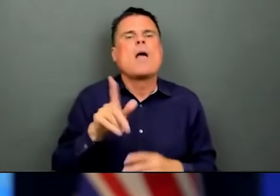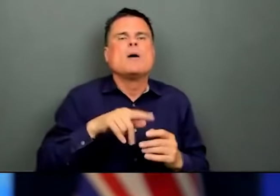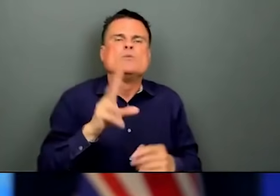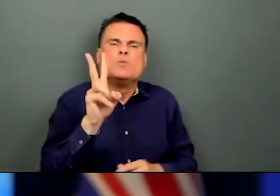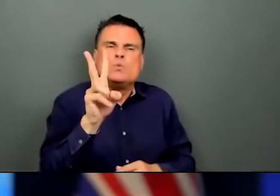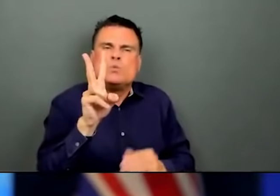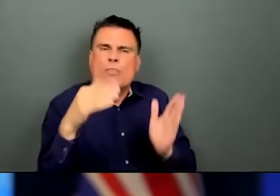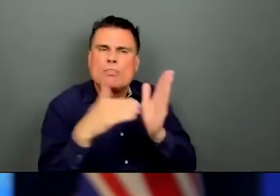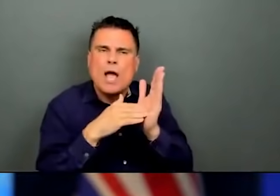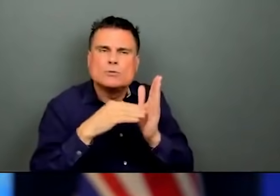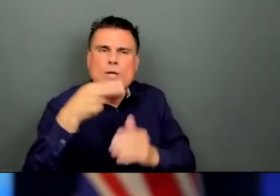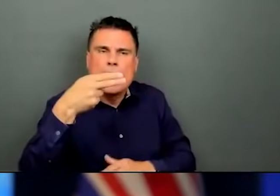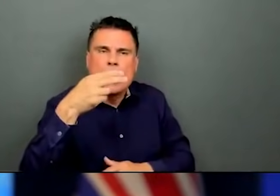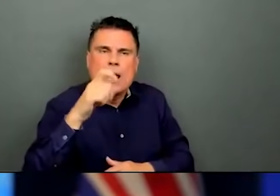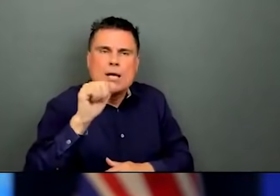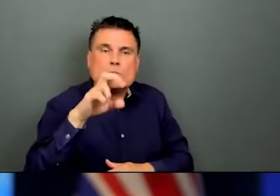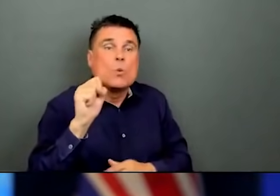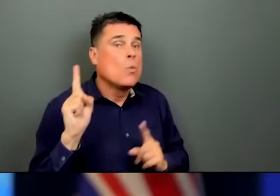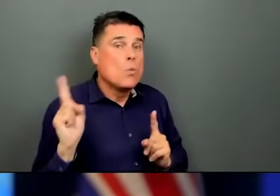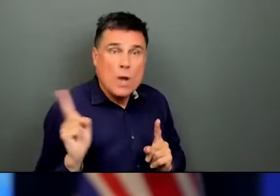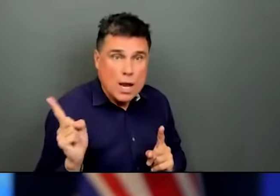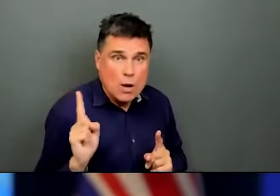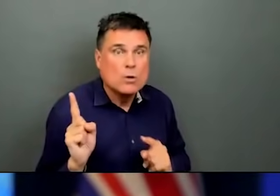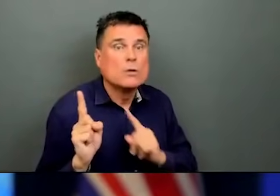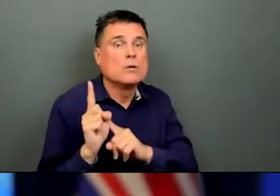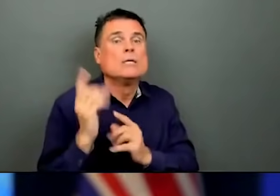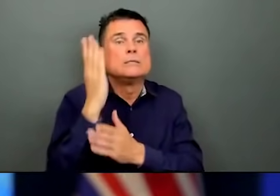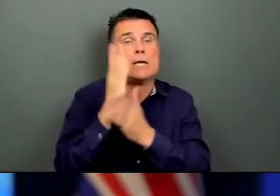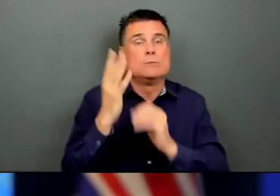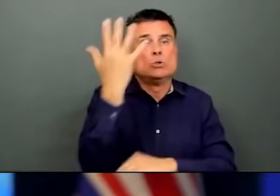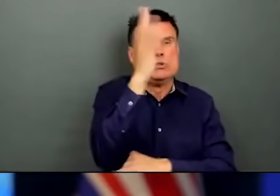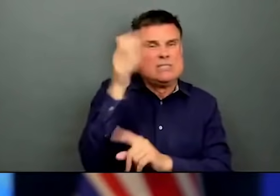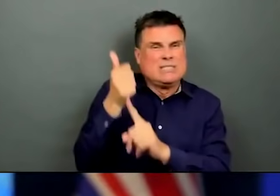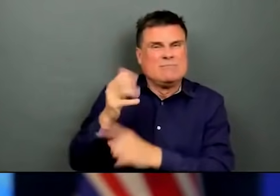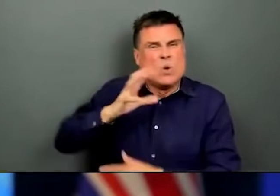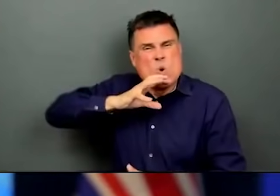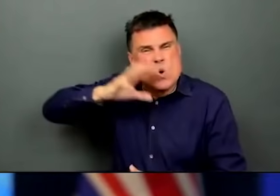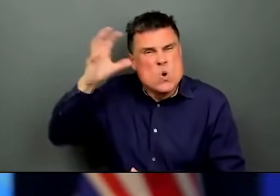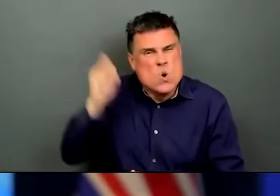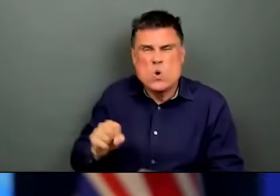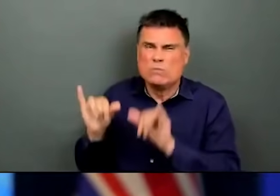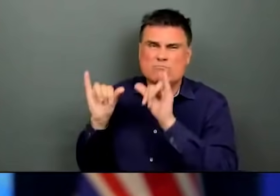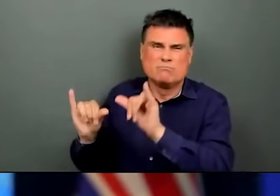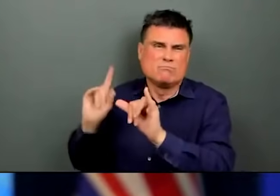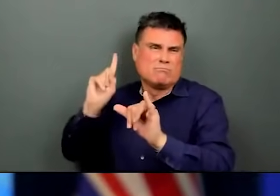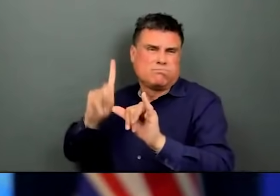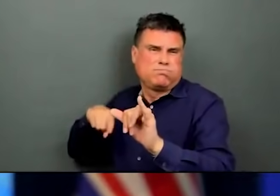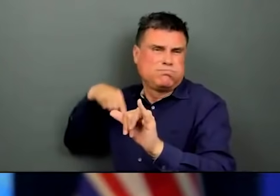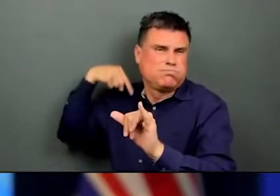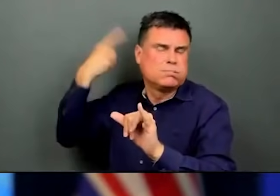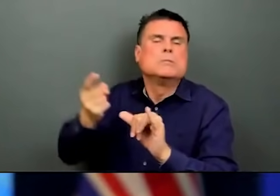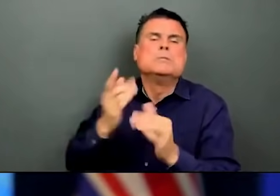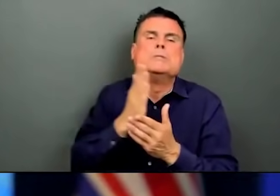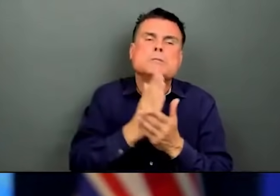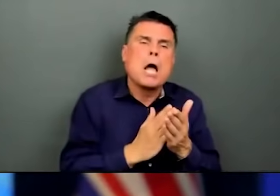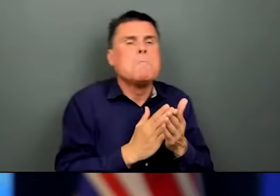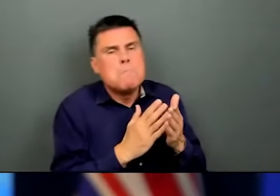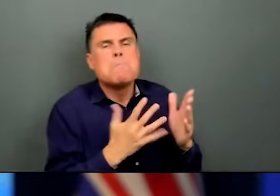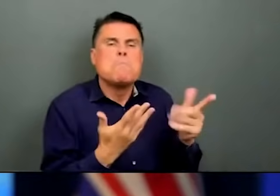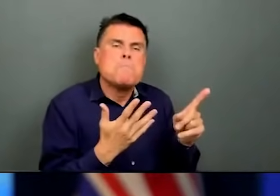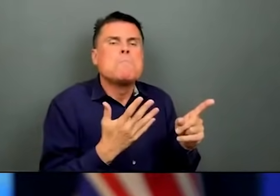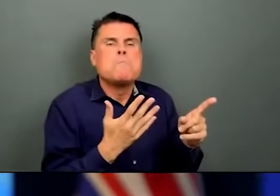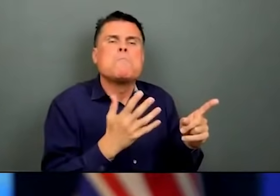made available, I'm sure, shortly after I finish talking to you today, if not as I'm talking to you. Justine, do you have a